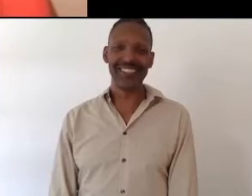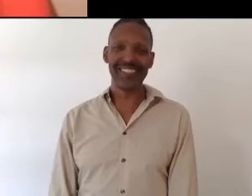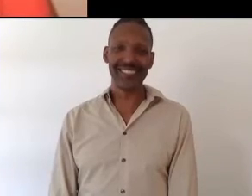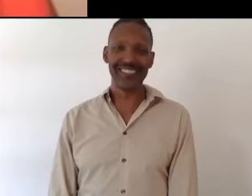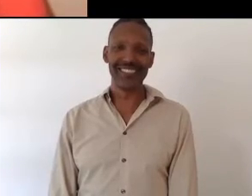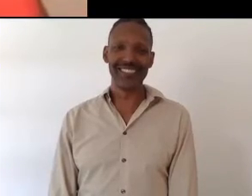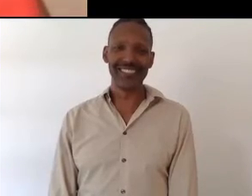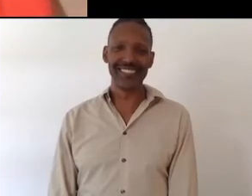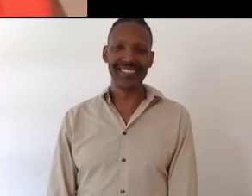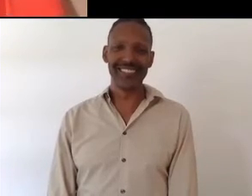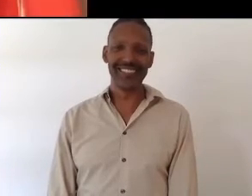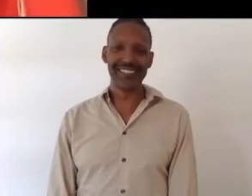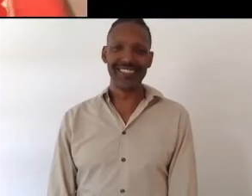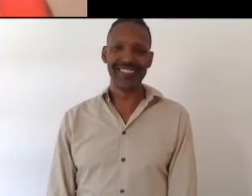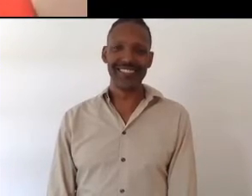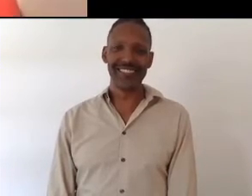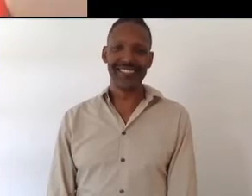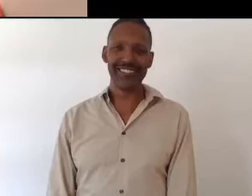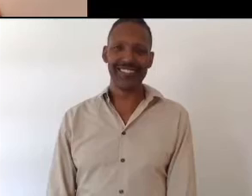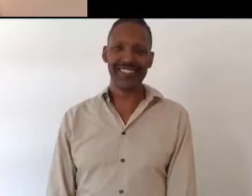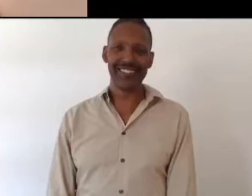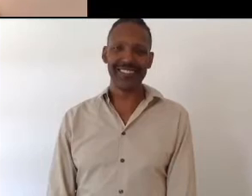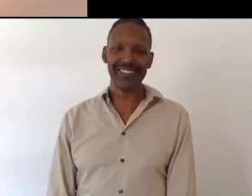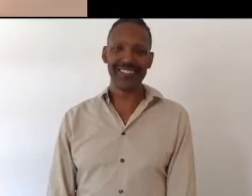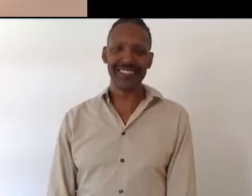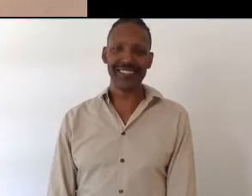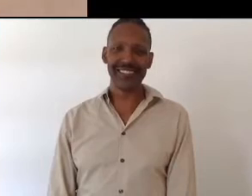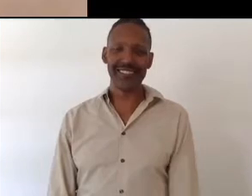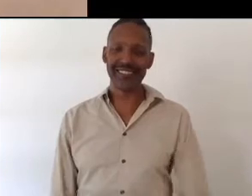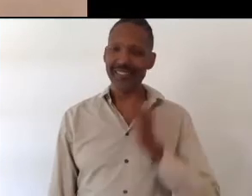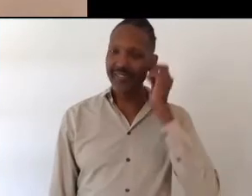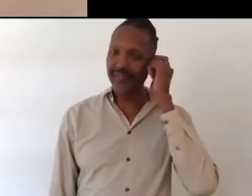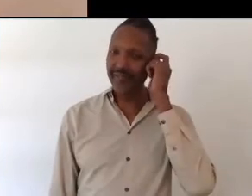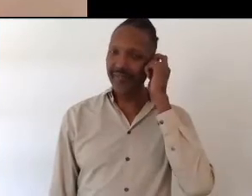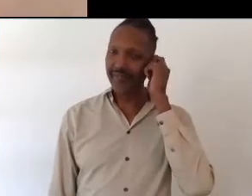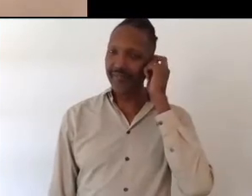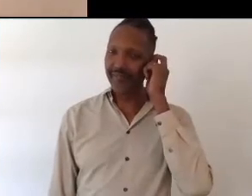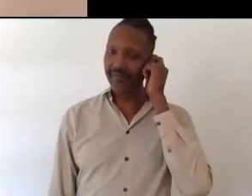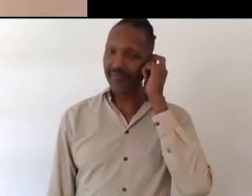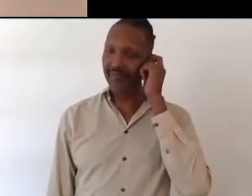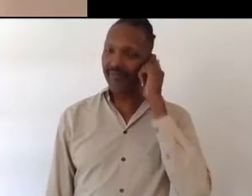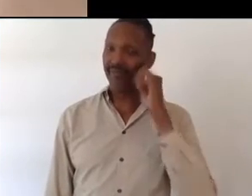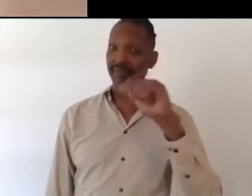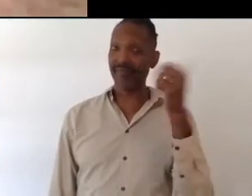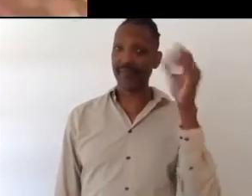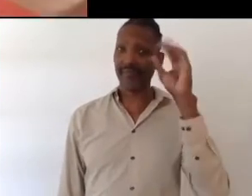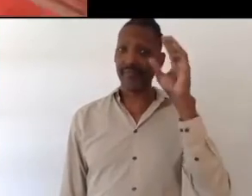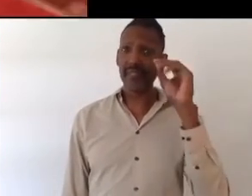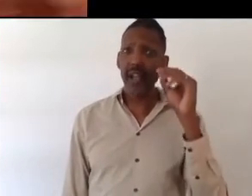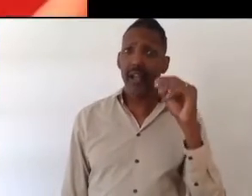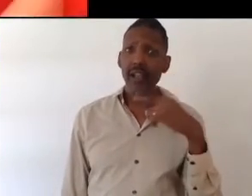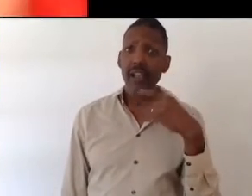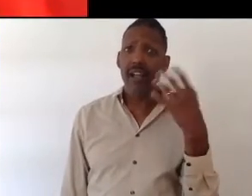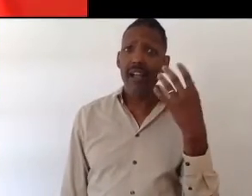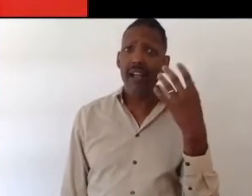Wow! The felt comes back up. The pine cone hero.